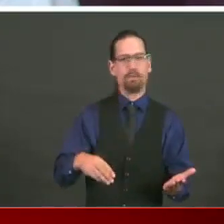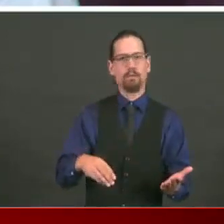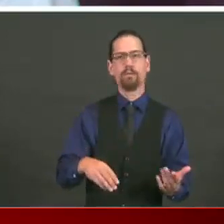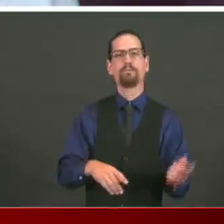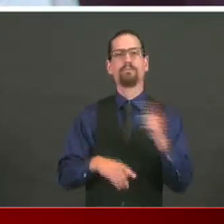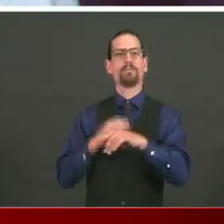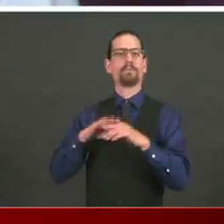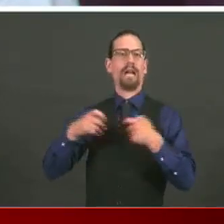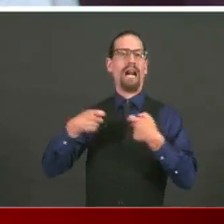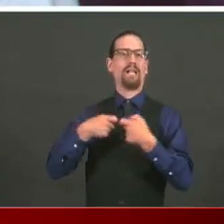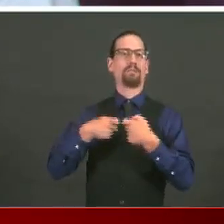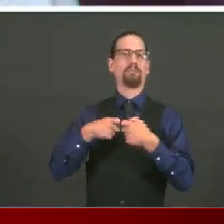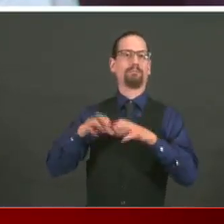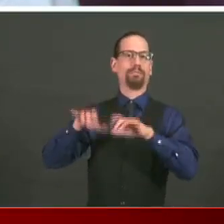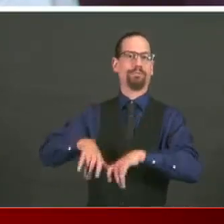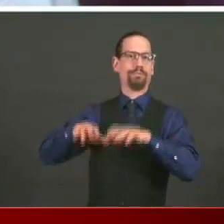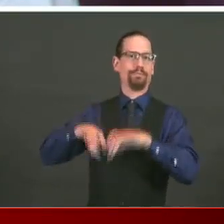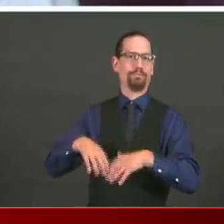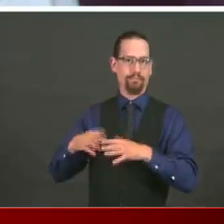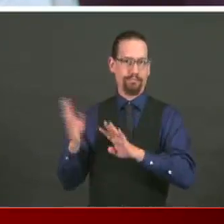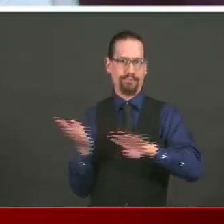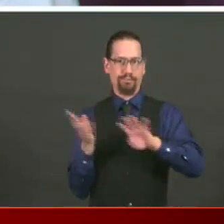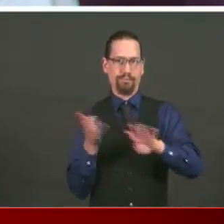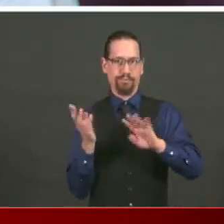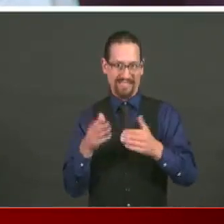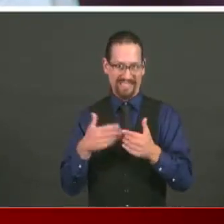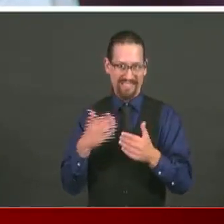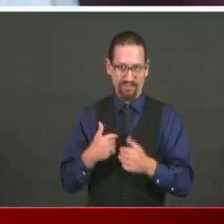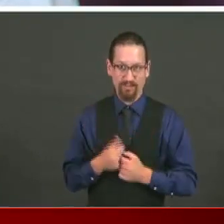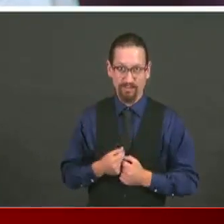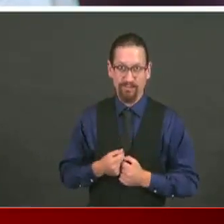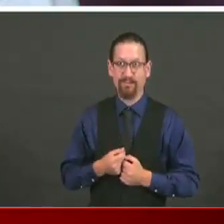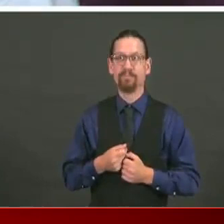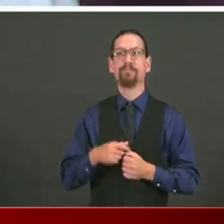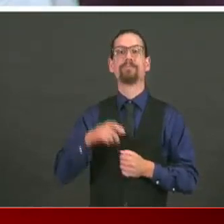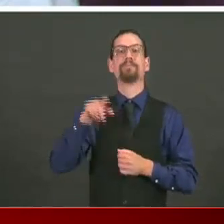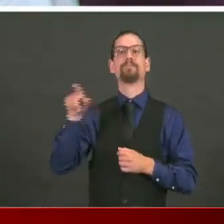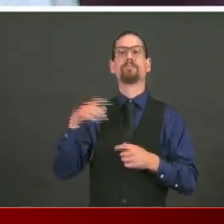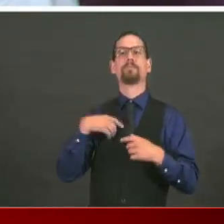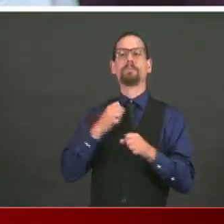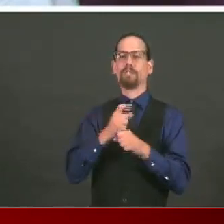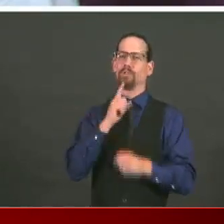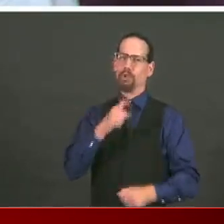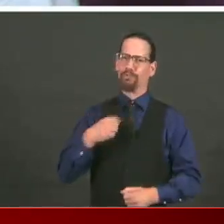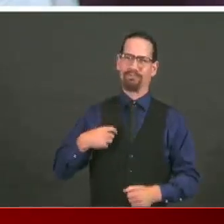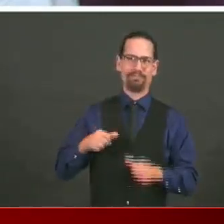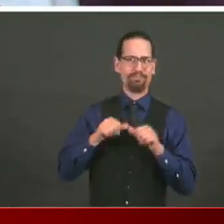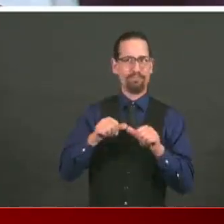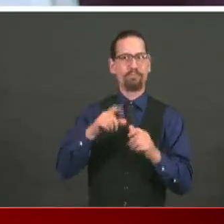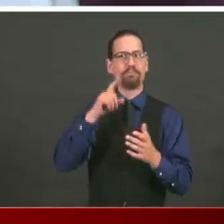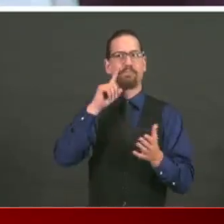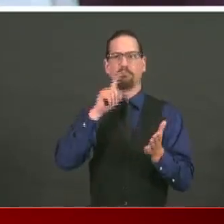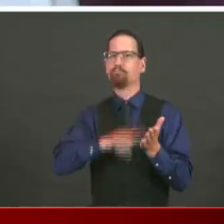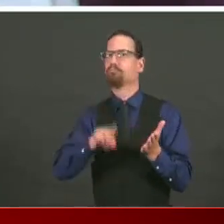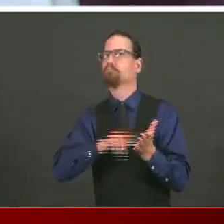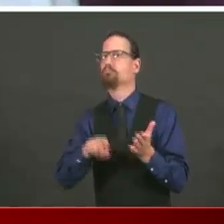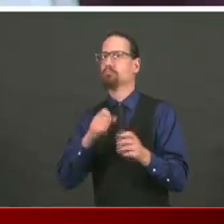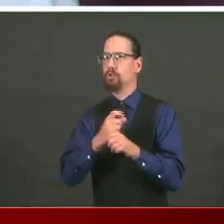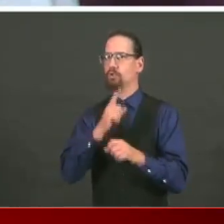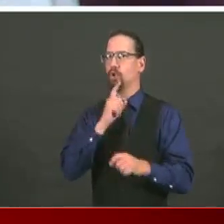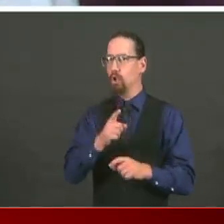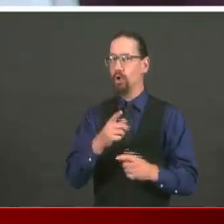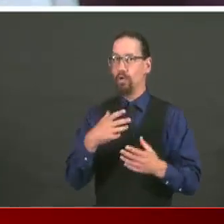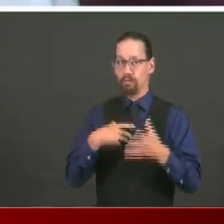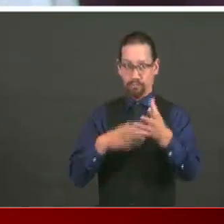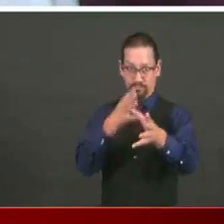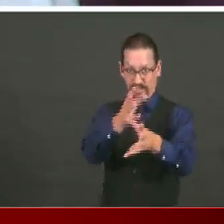not going to leave it to chance as to whether we reach businesses in the small business community of Rhode Island. We're going to do outreach. So the governor explained